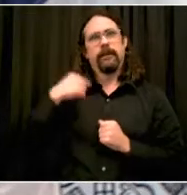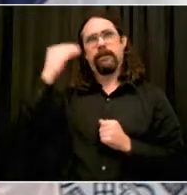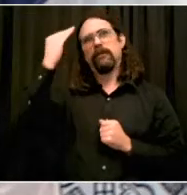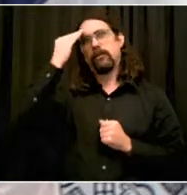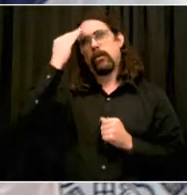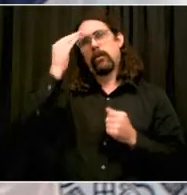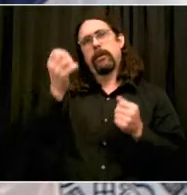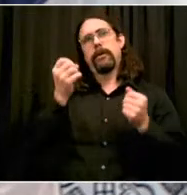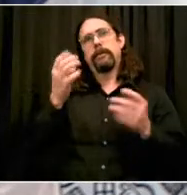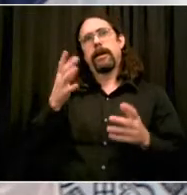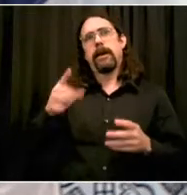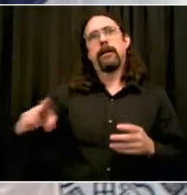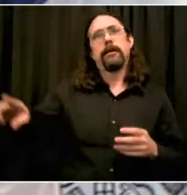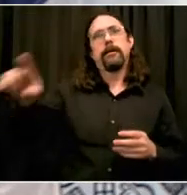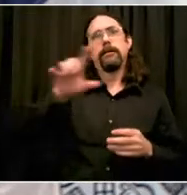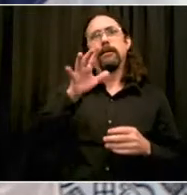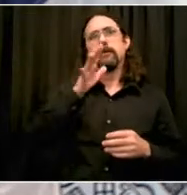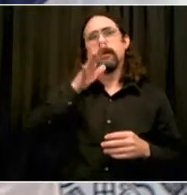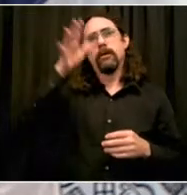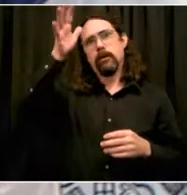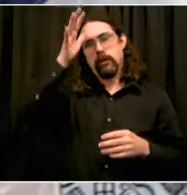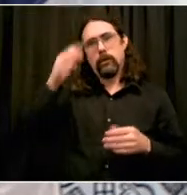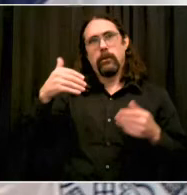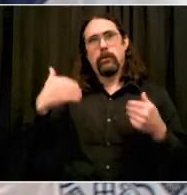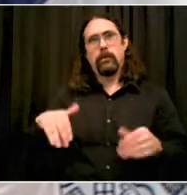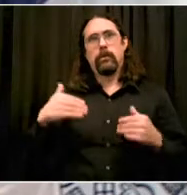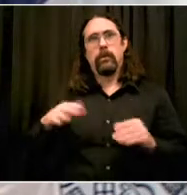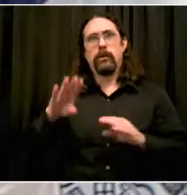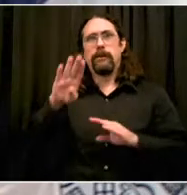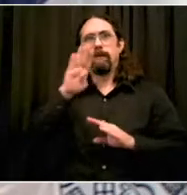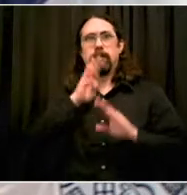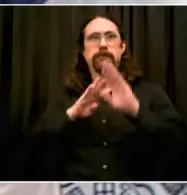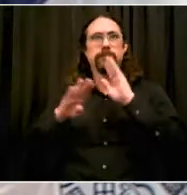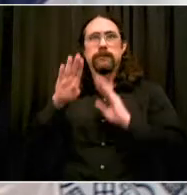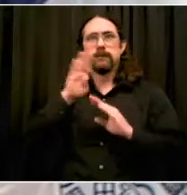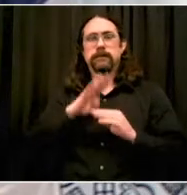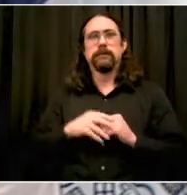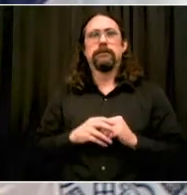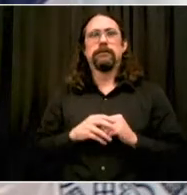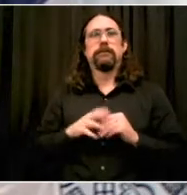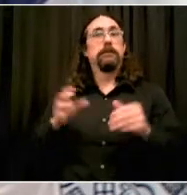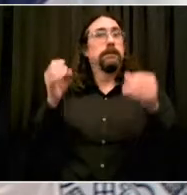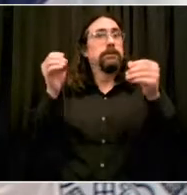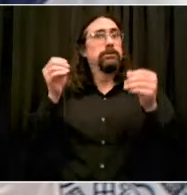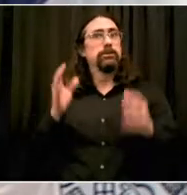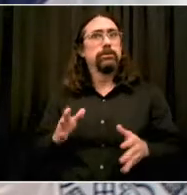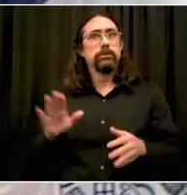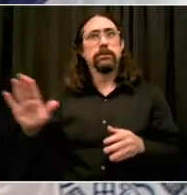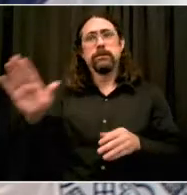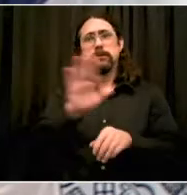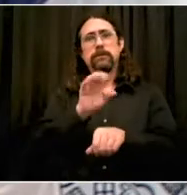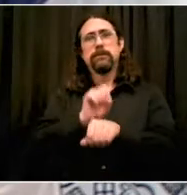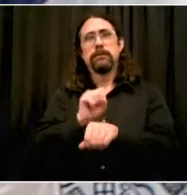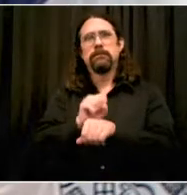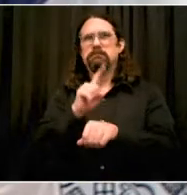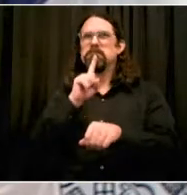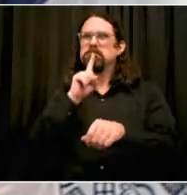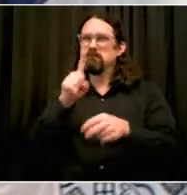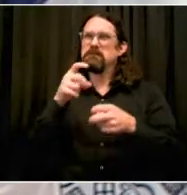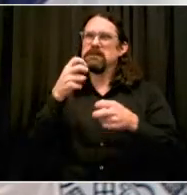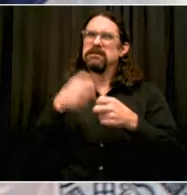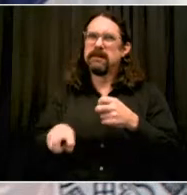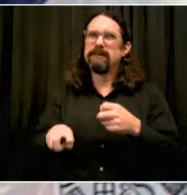put ourselves to the work of overcoming this challenge, and we apply ourselves with everything we've got. And that's what New York City has done time and time